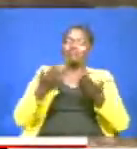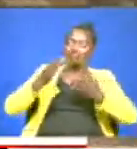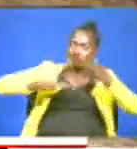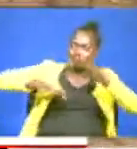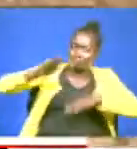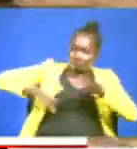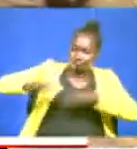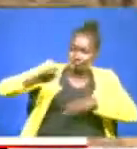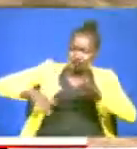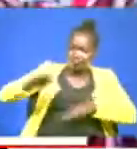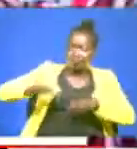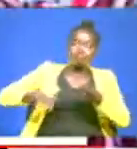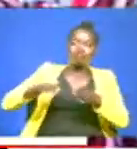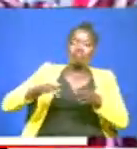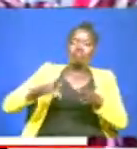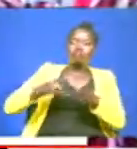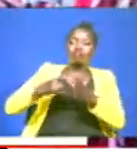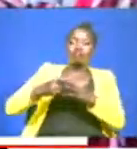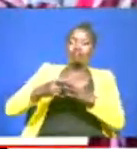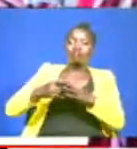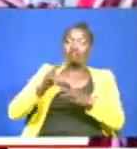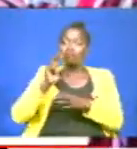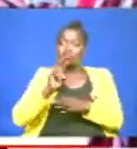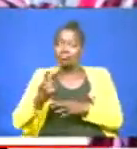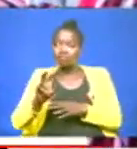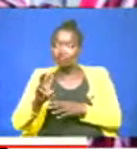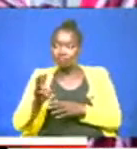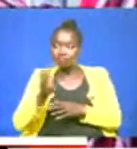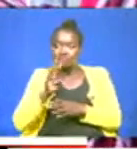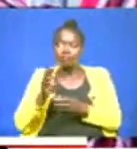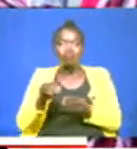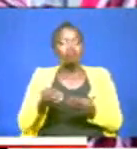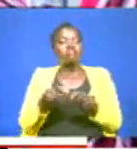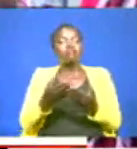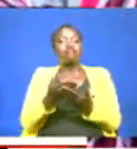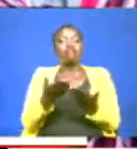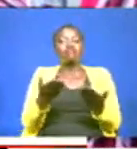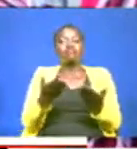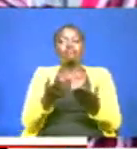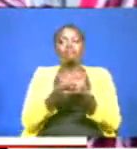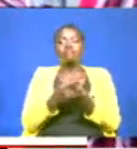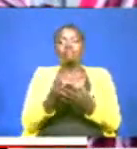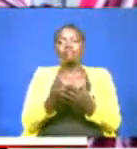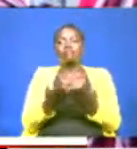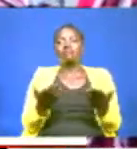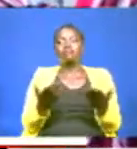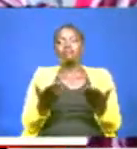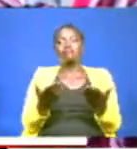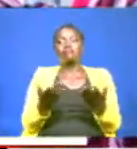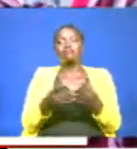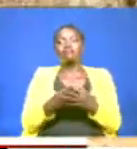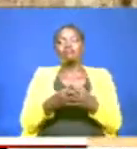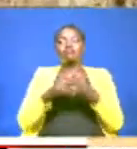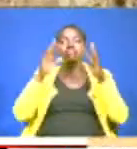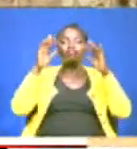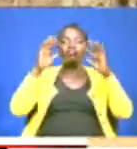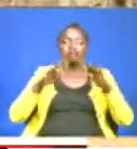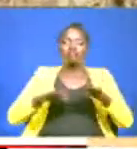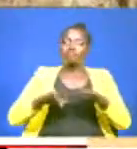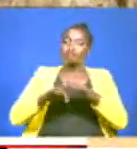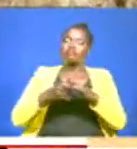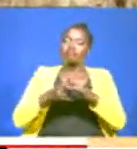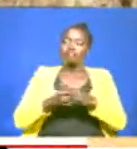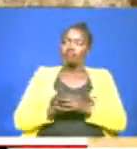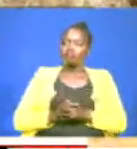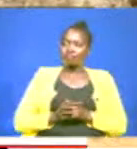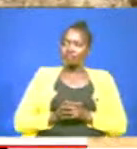Basi, jio sasa mama akiwana na kuchotea maji tumbako, alafu mama sasa naansa kutoa manyinyi ananyesha.